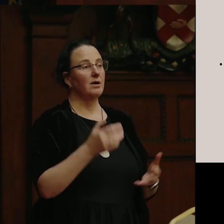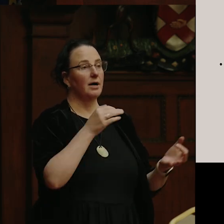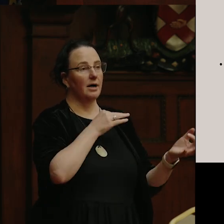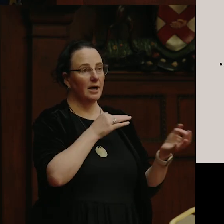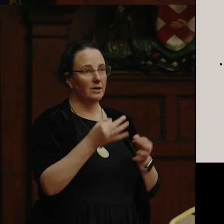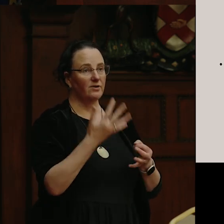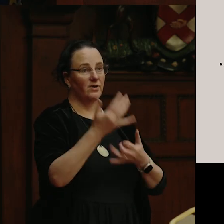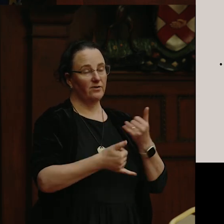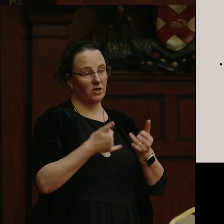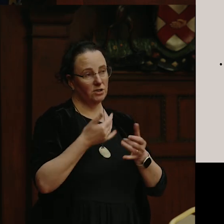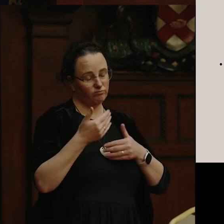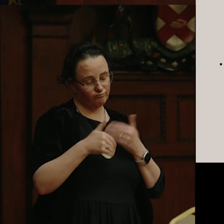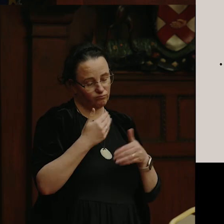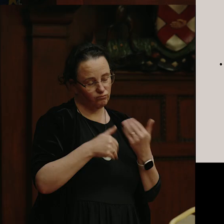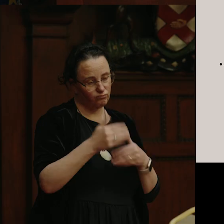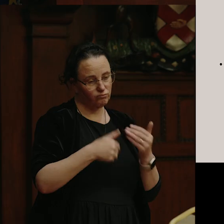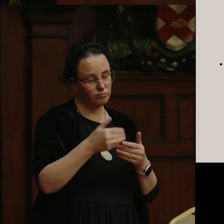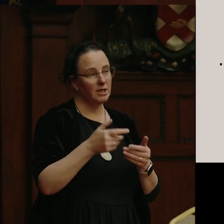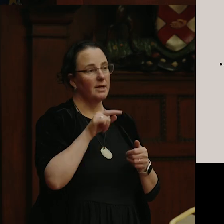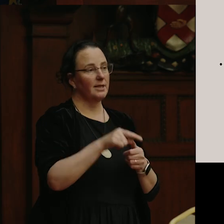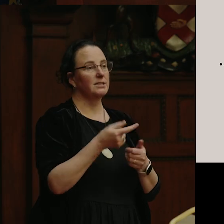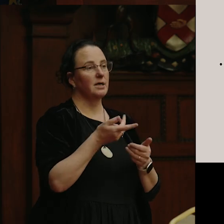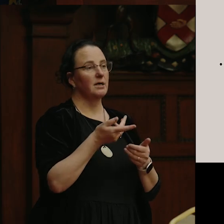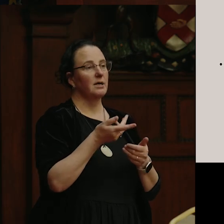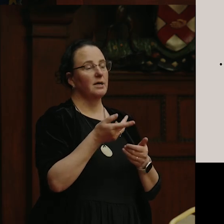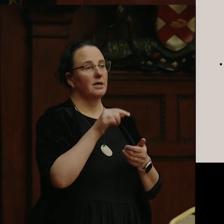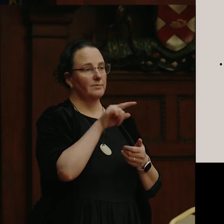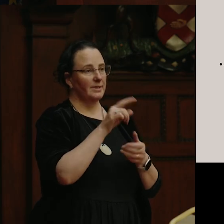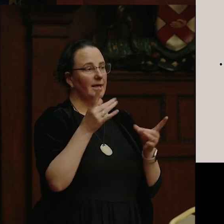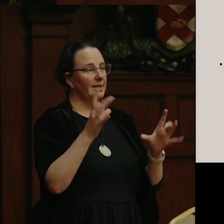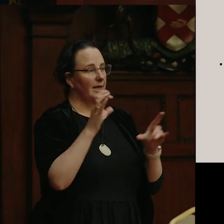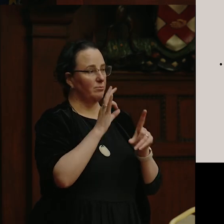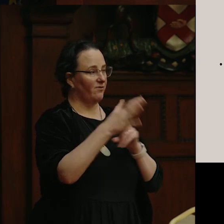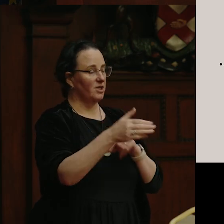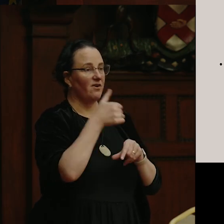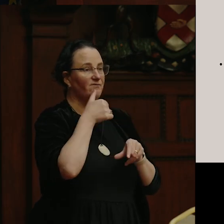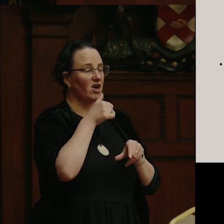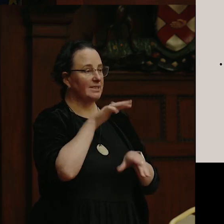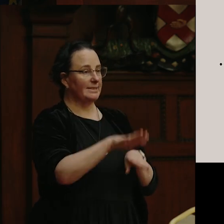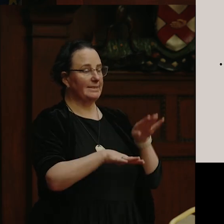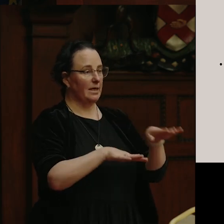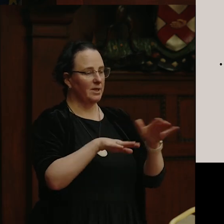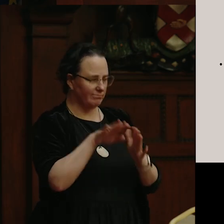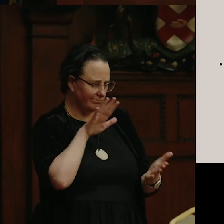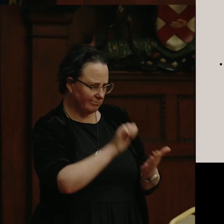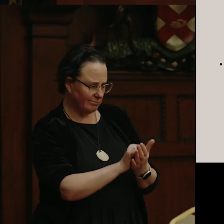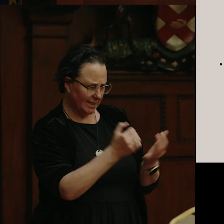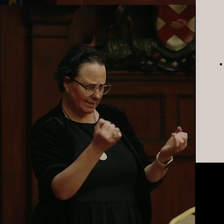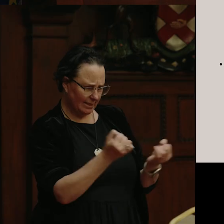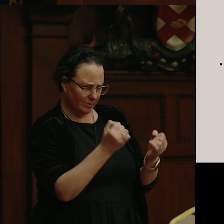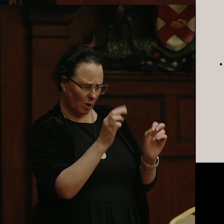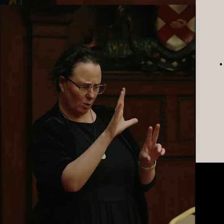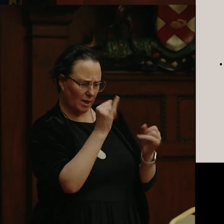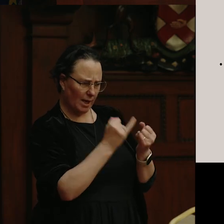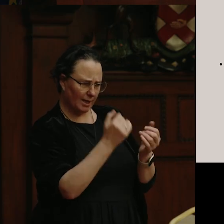5 years working on this, that primary care healthcare professionals will identify your symptoms quicker. So they'll notice that the symptoms are more likely to